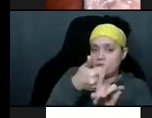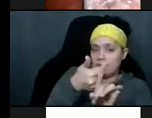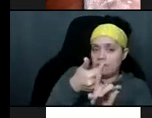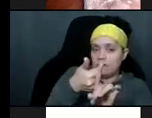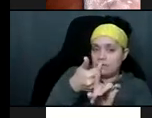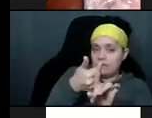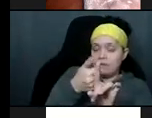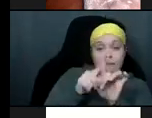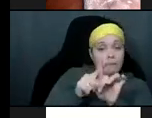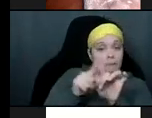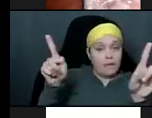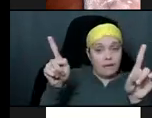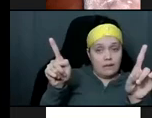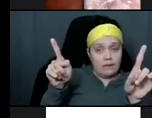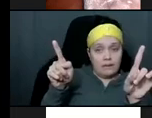But